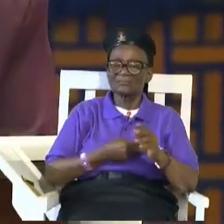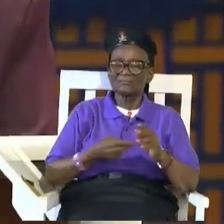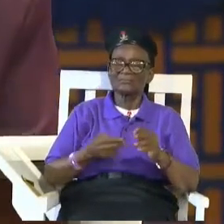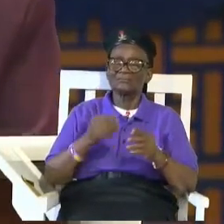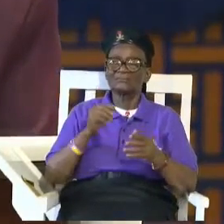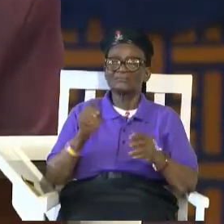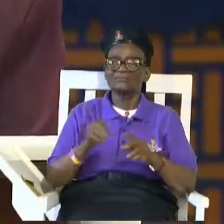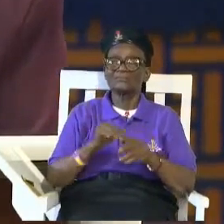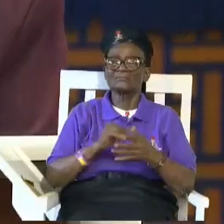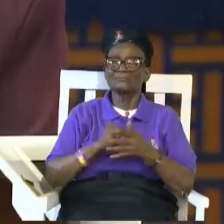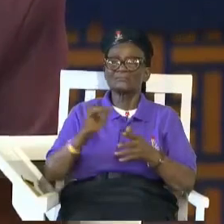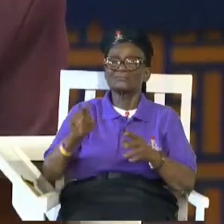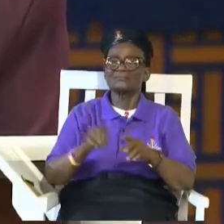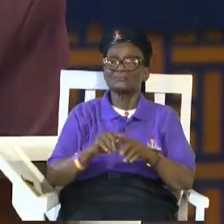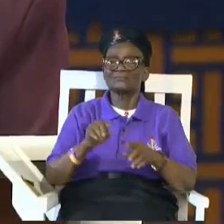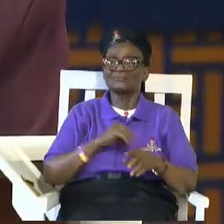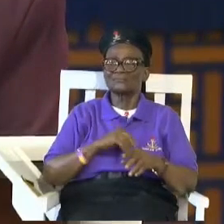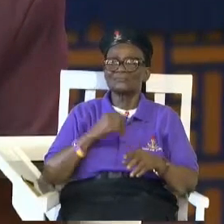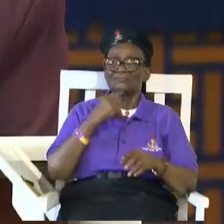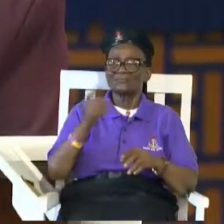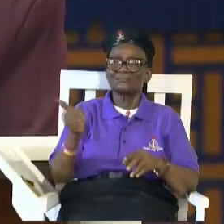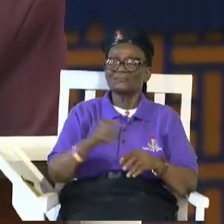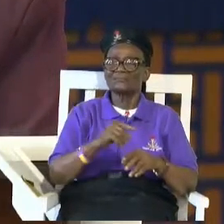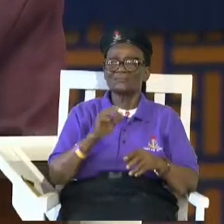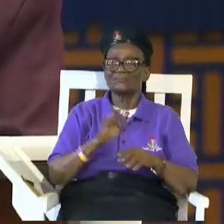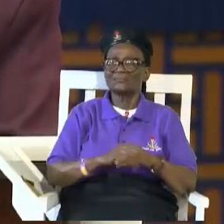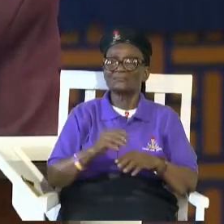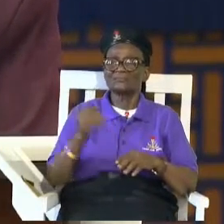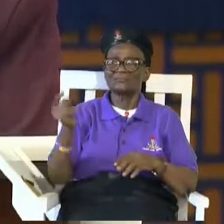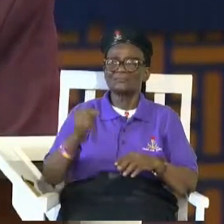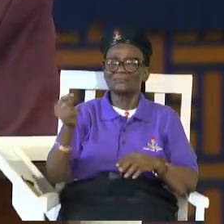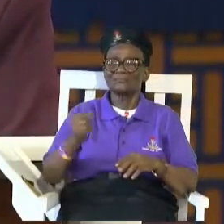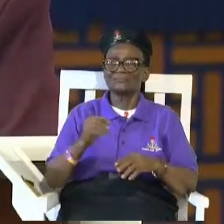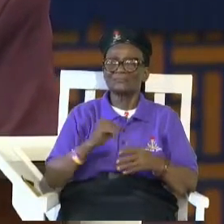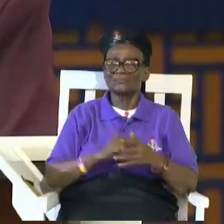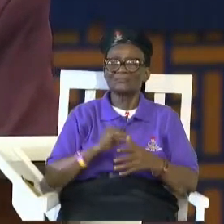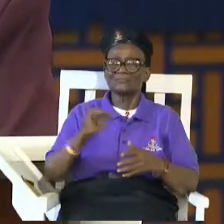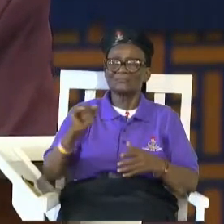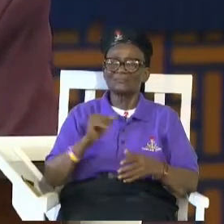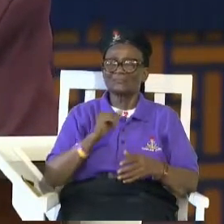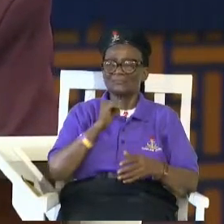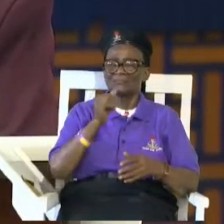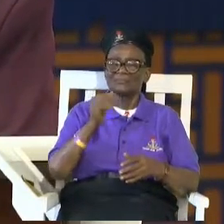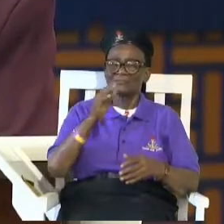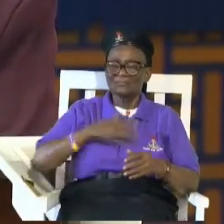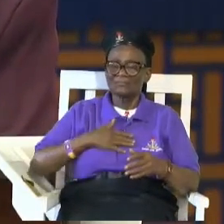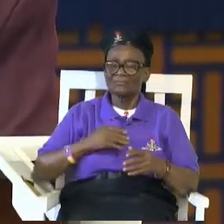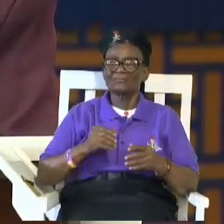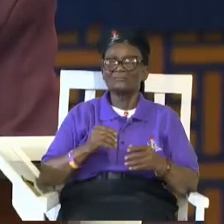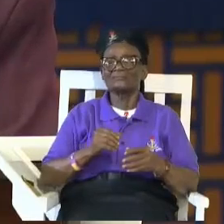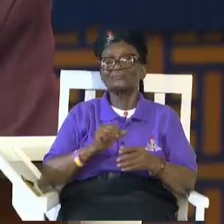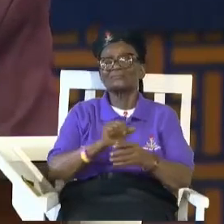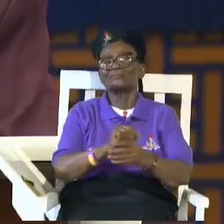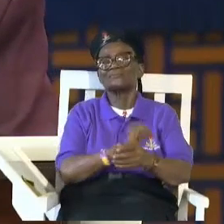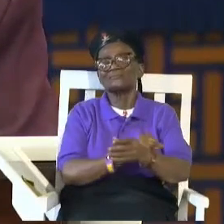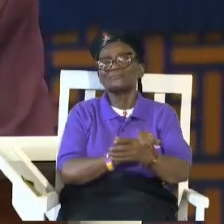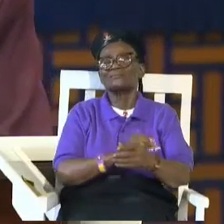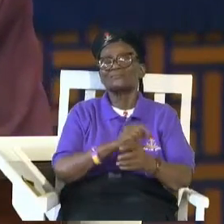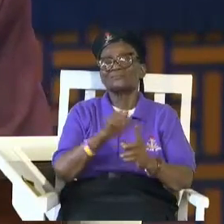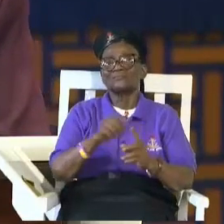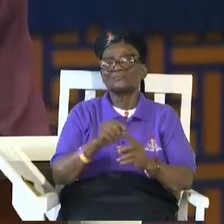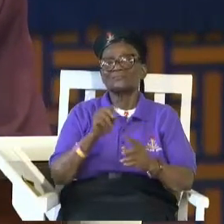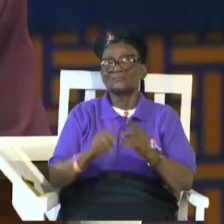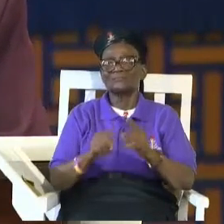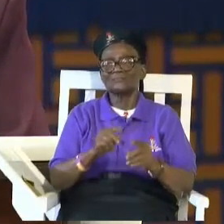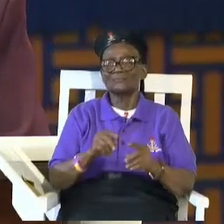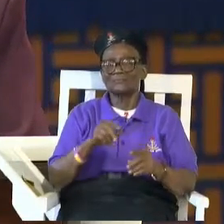It's like I told you on Tuesday, it's not my standard. When people say your